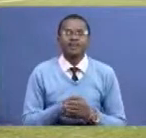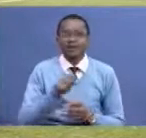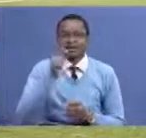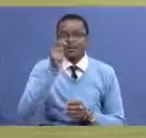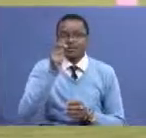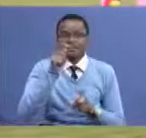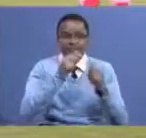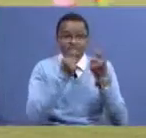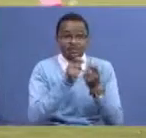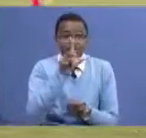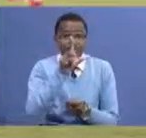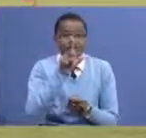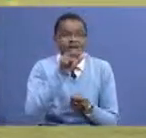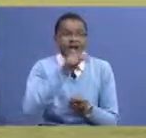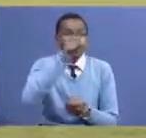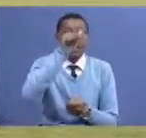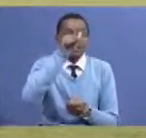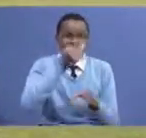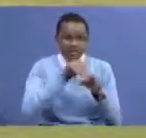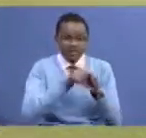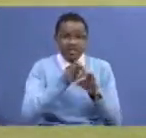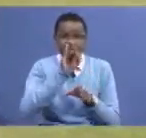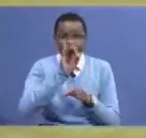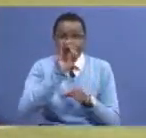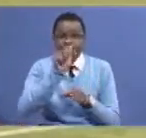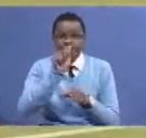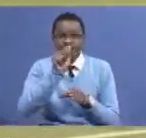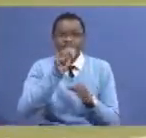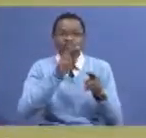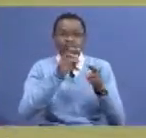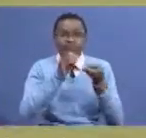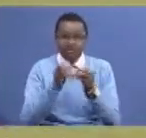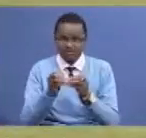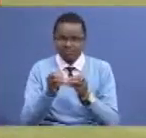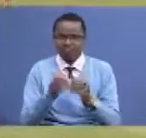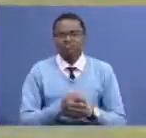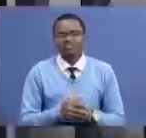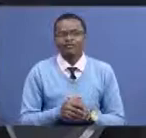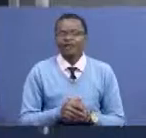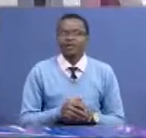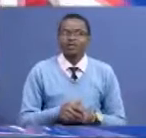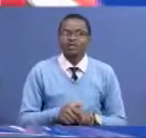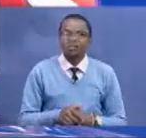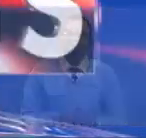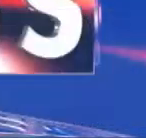Harambee Stars move 3 positions higher in latest FIFA World Rankings.